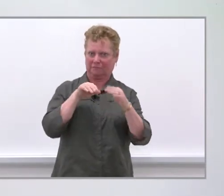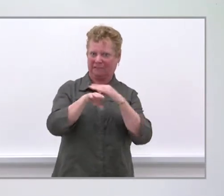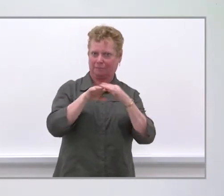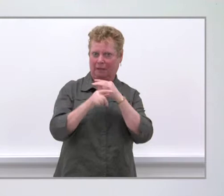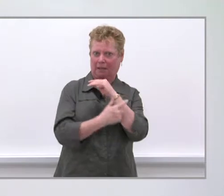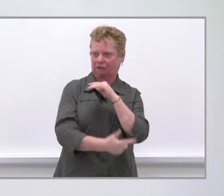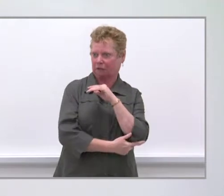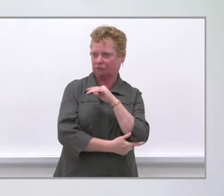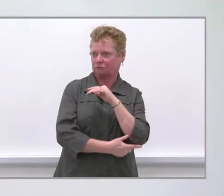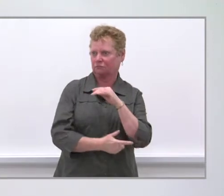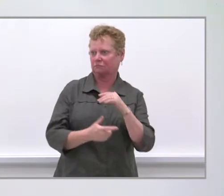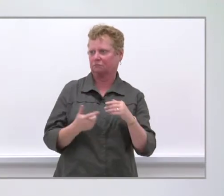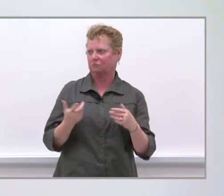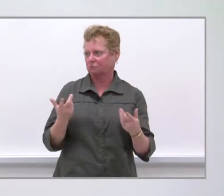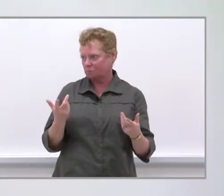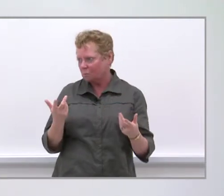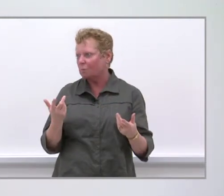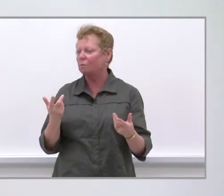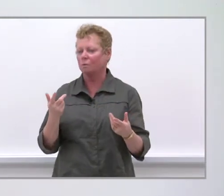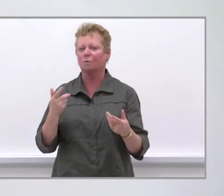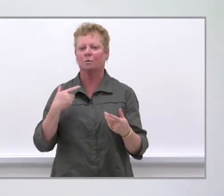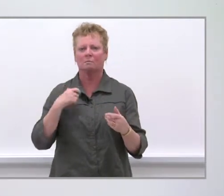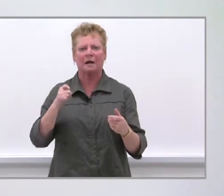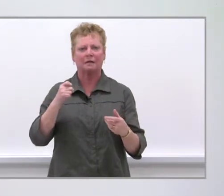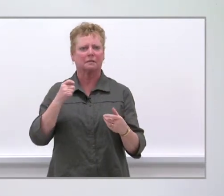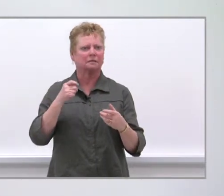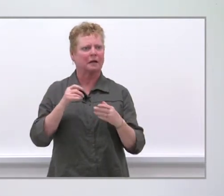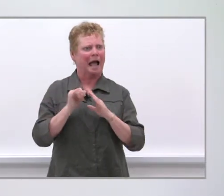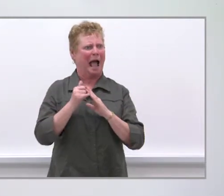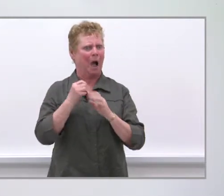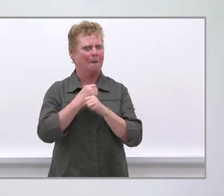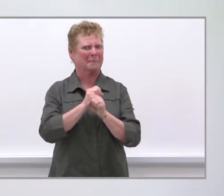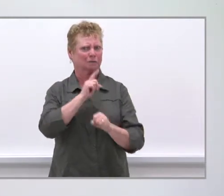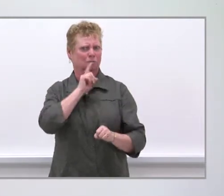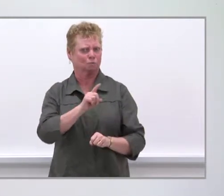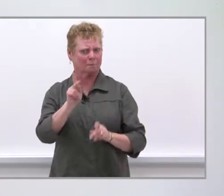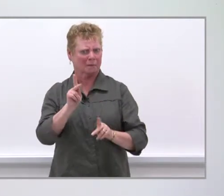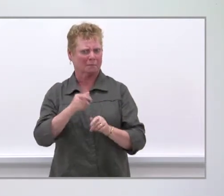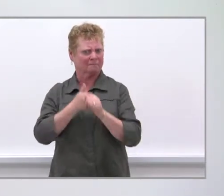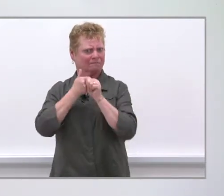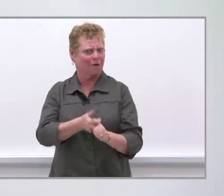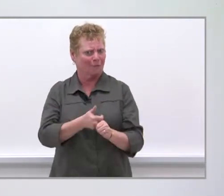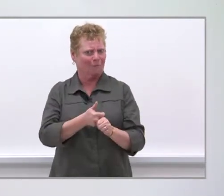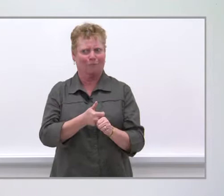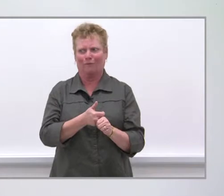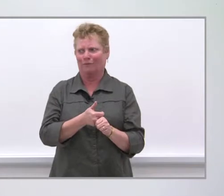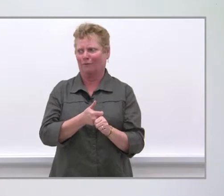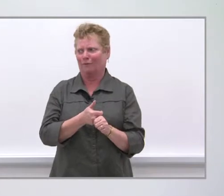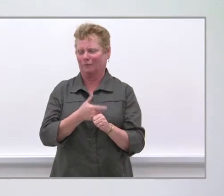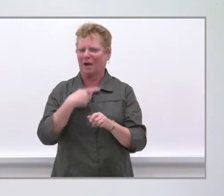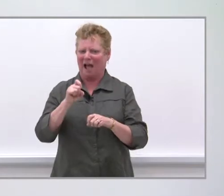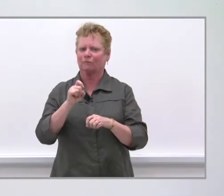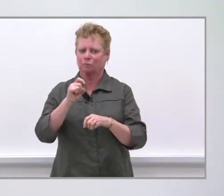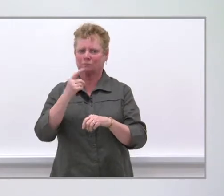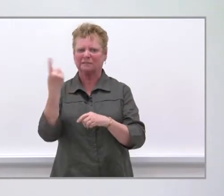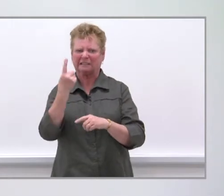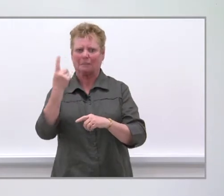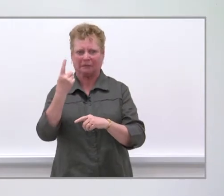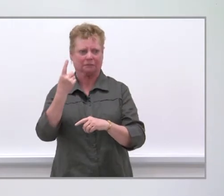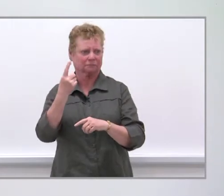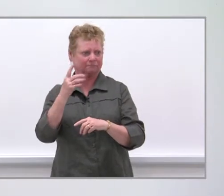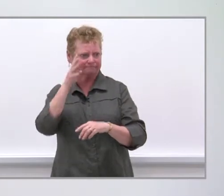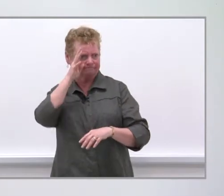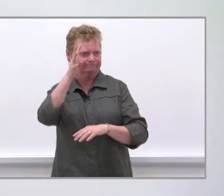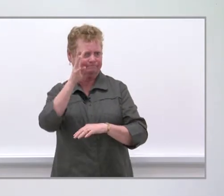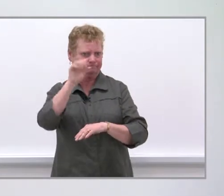And we need to put in place ways to make sure that people do follow the law. So here